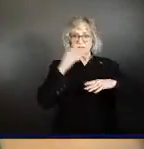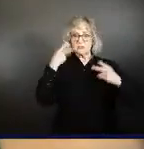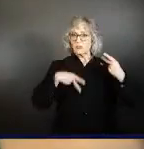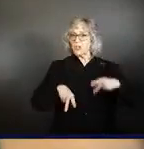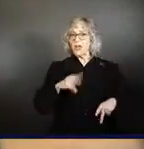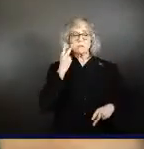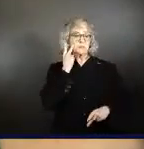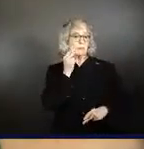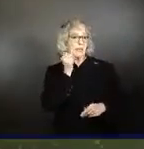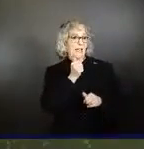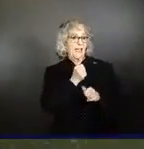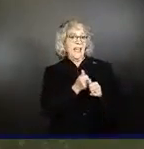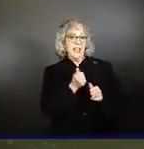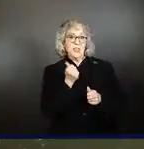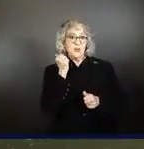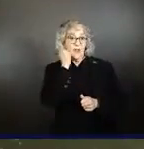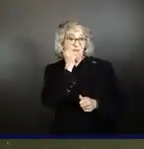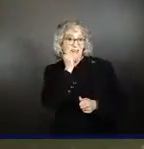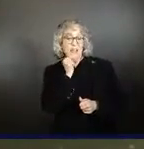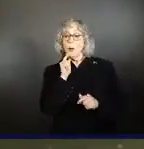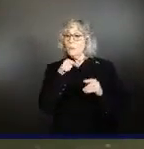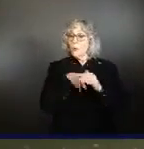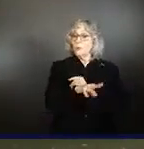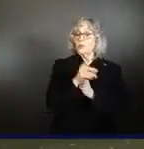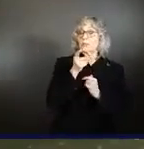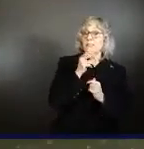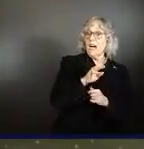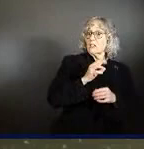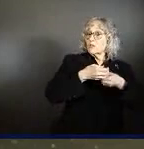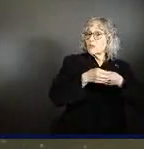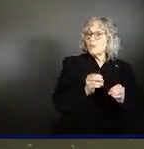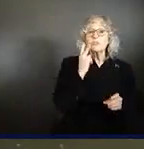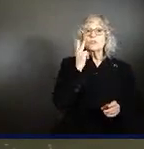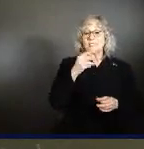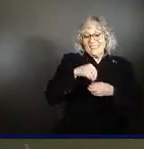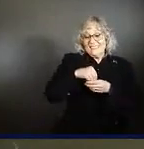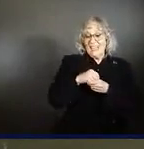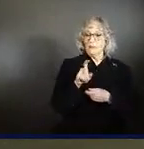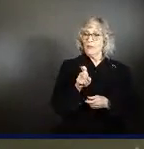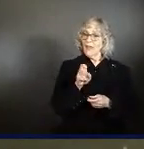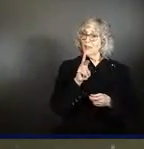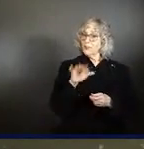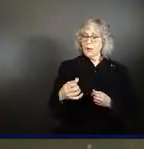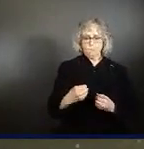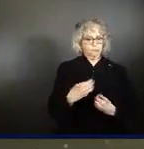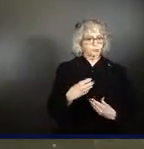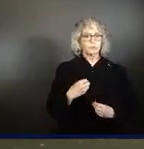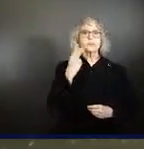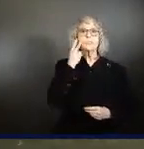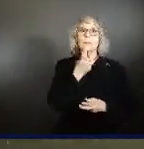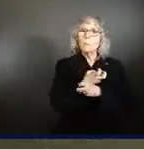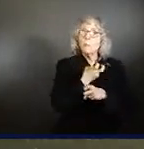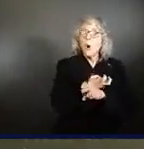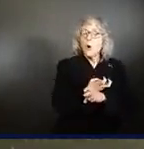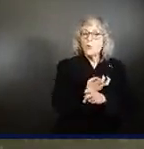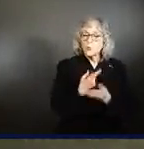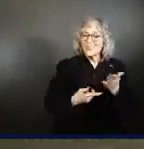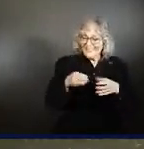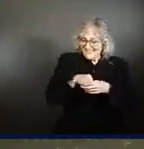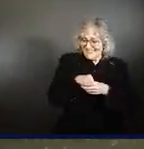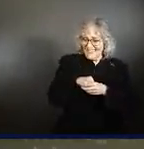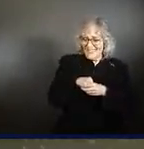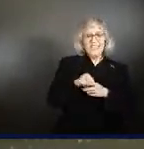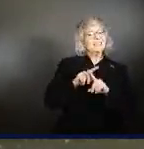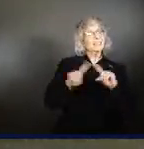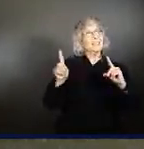doctor's office and you get an x-ray and you can see your bones, you can see what's inside someone. And it's very different than what you see when you're looking at the